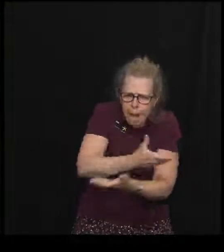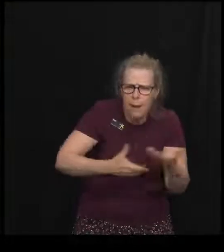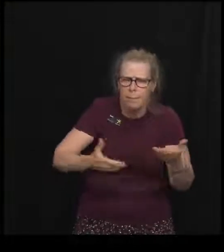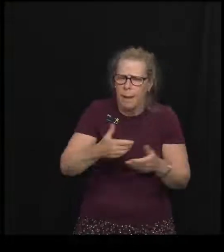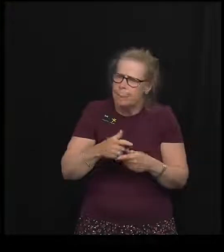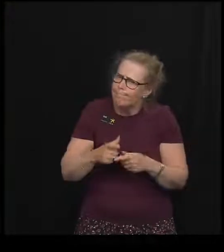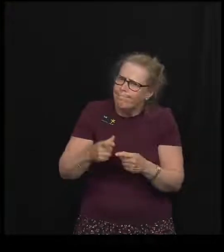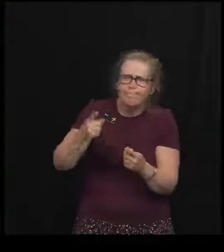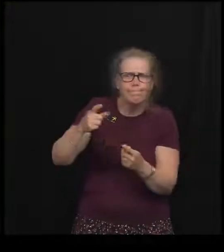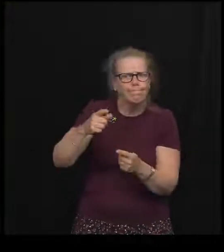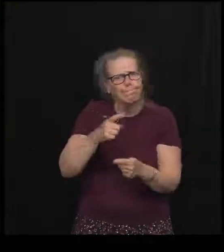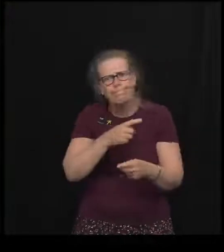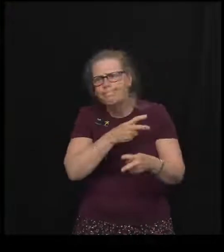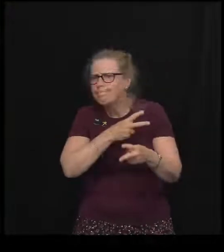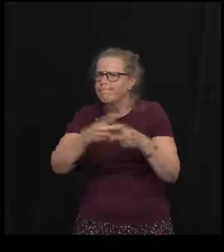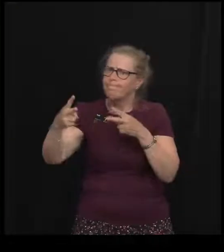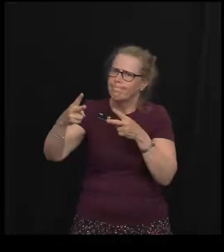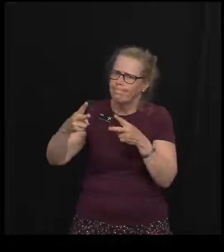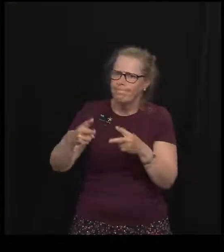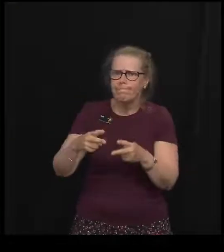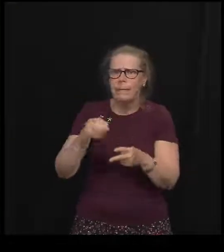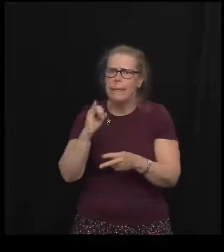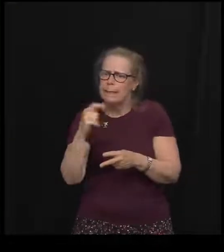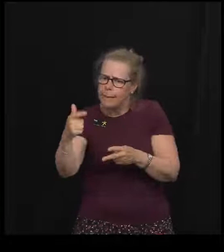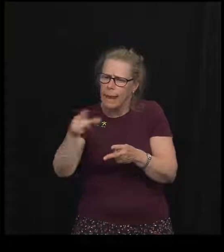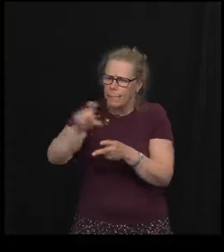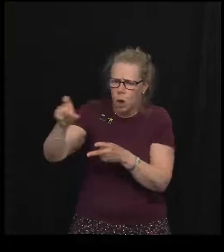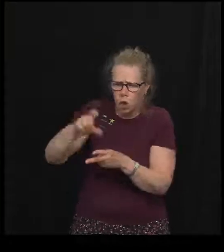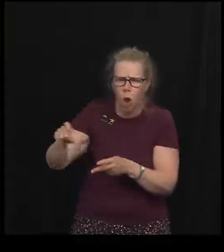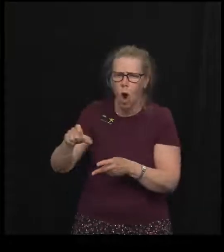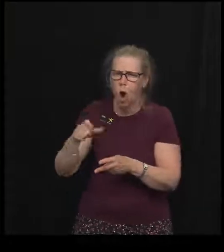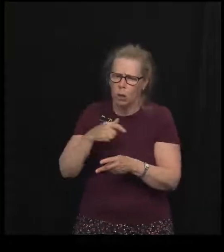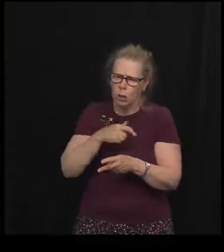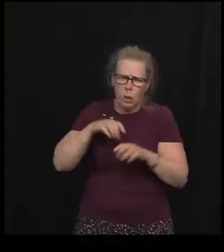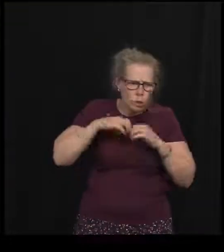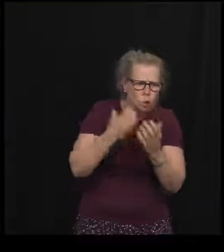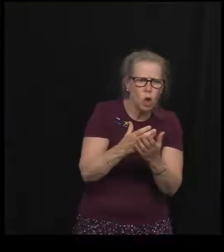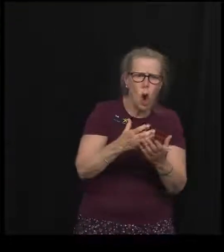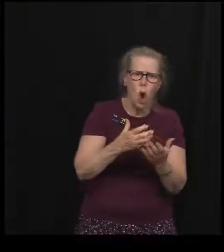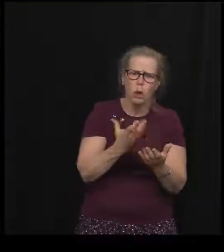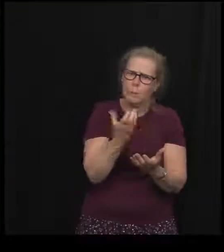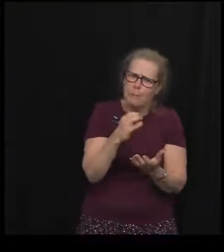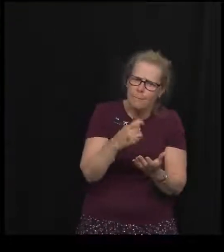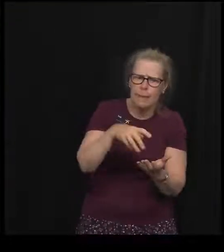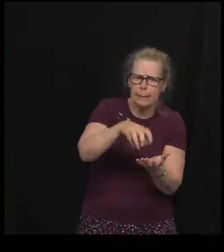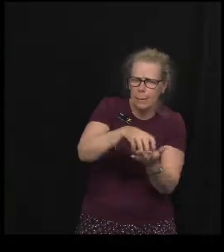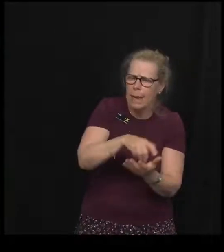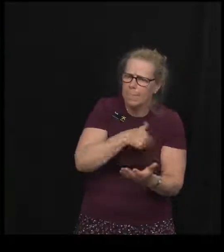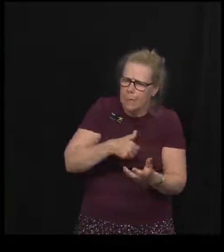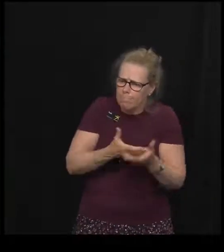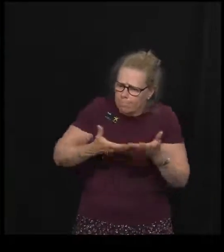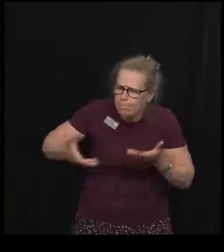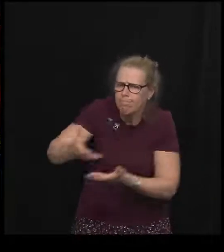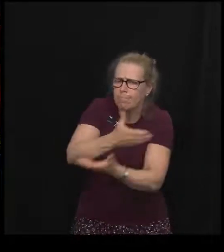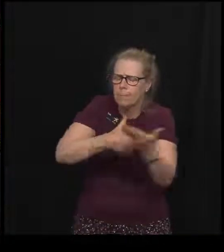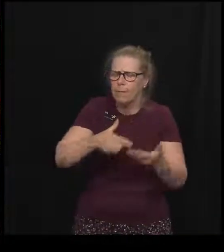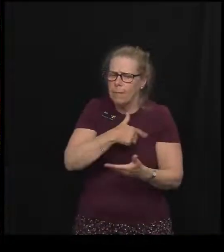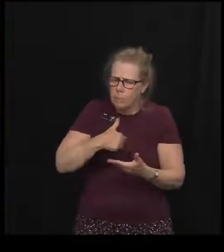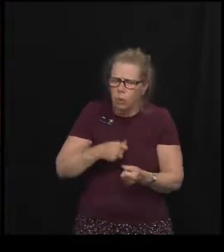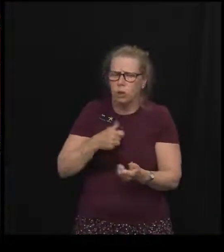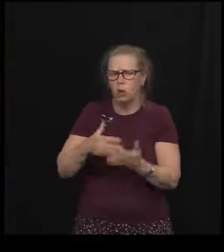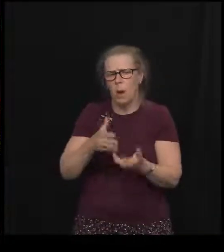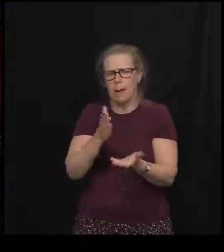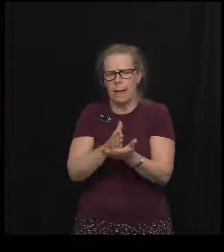top social innovation. So, work with us. We can do it, and we can, do the right thing. We will fix